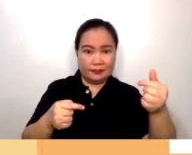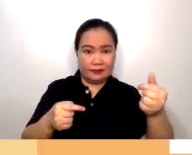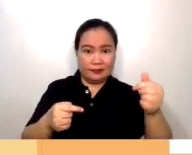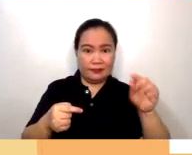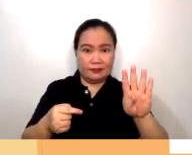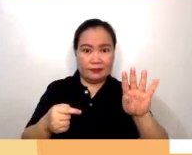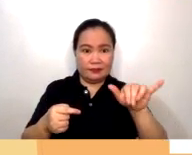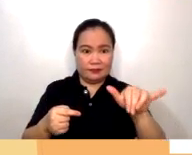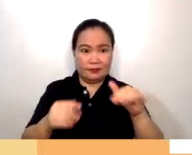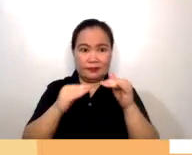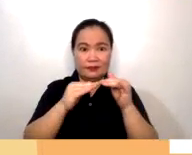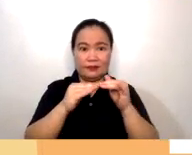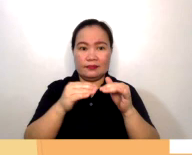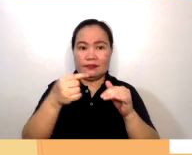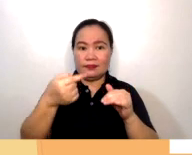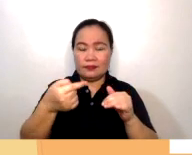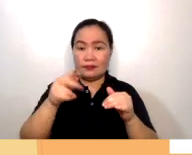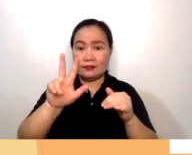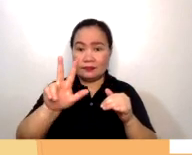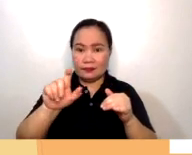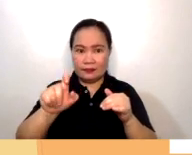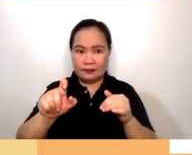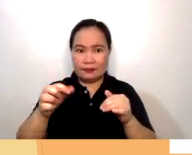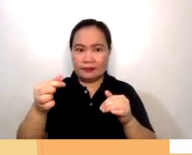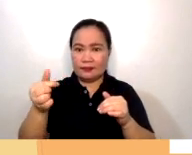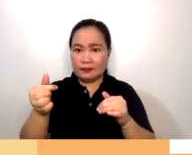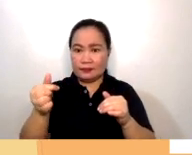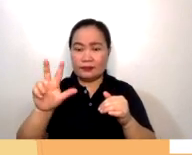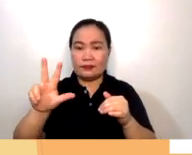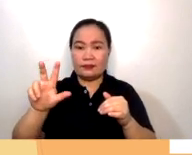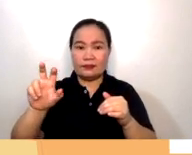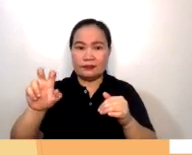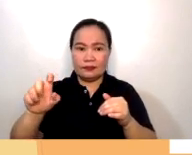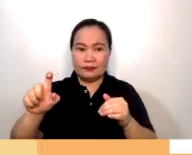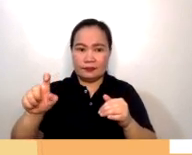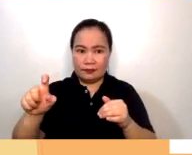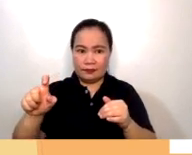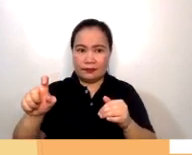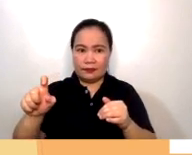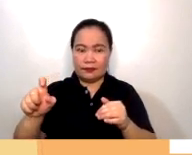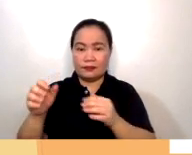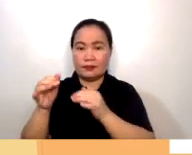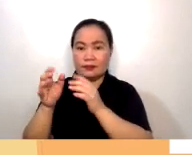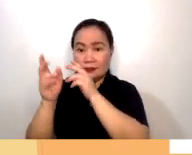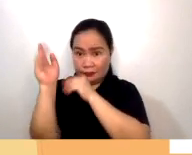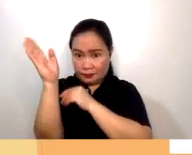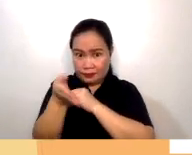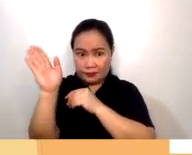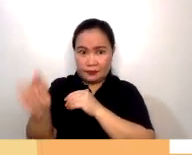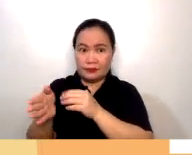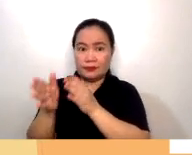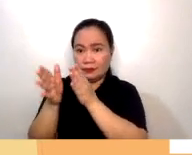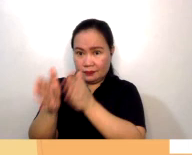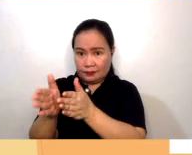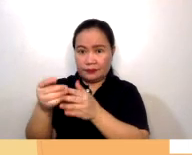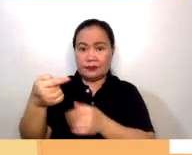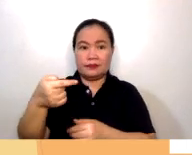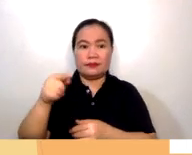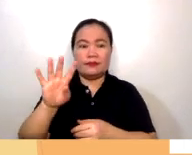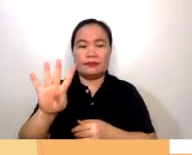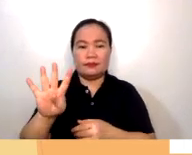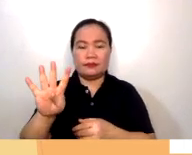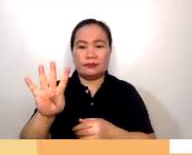equals negative 3x plus 3x will be cancelled out. So, the remaining term is equal